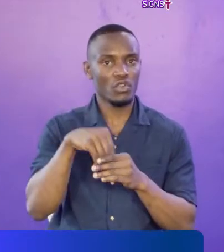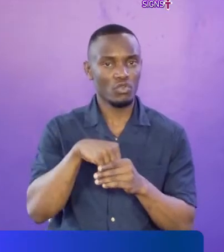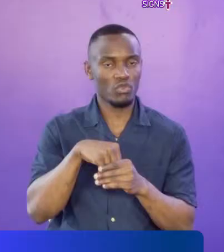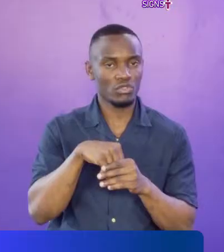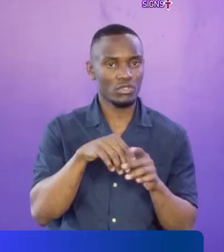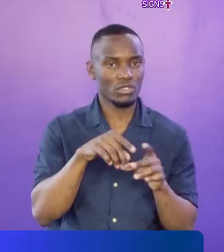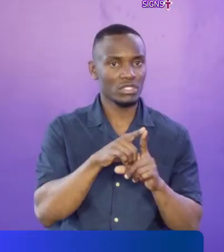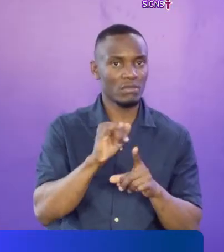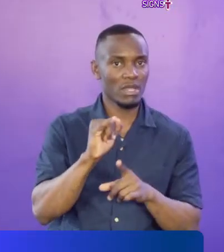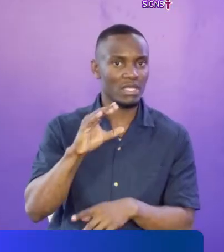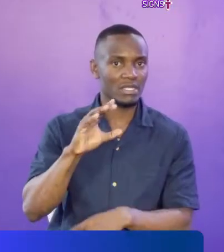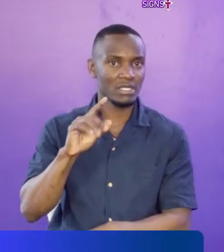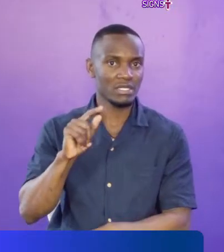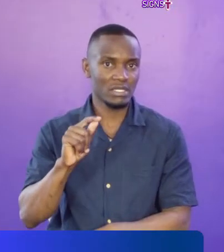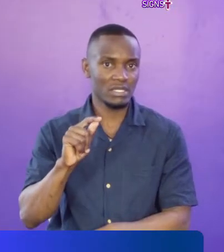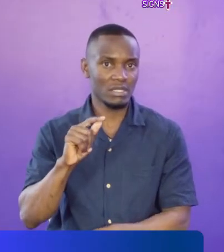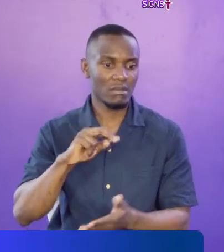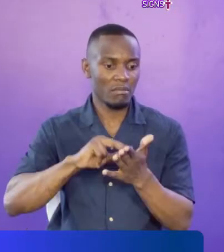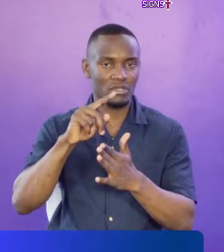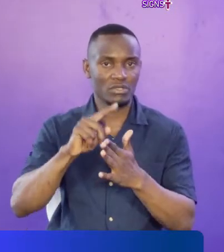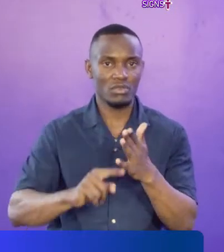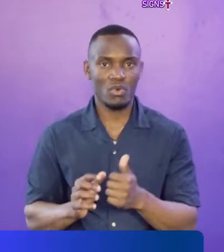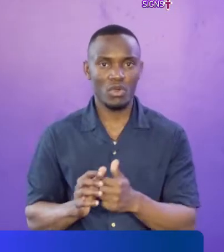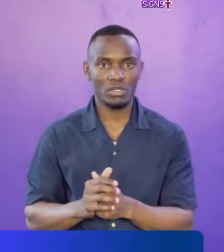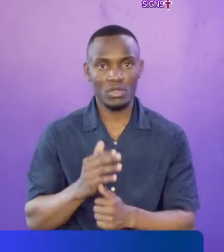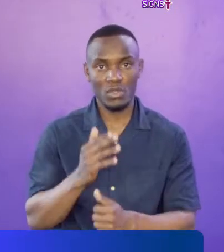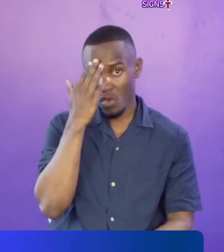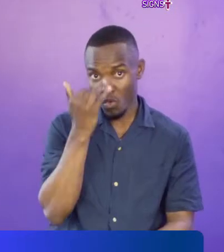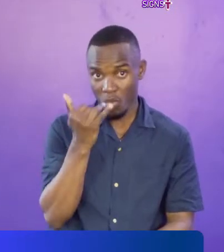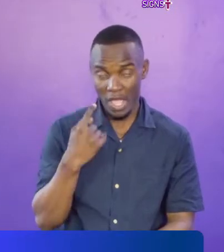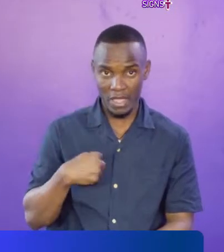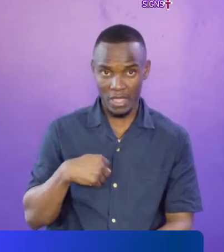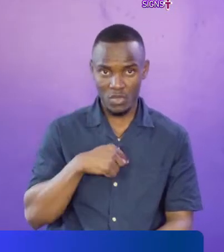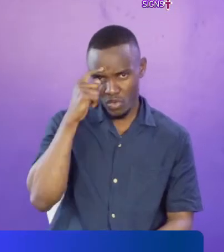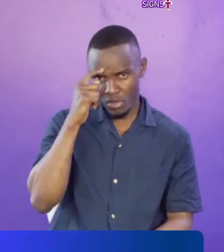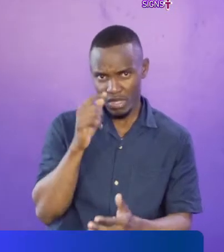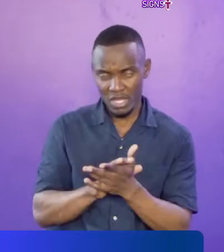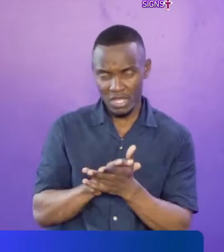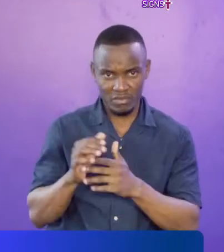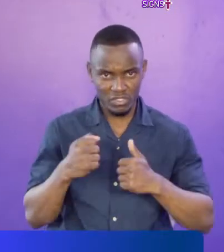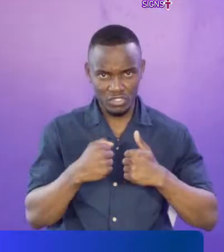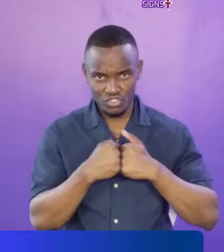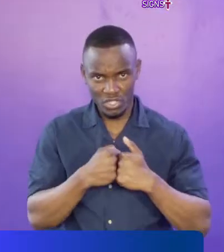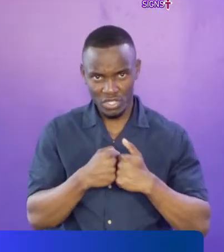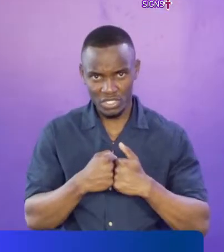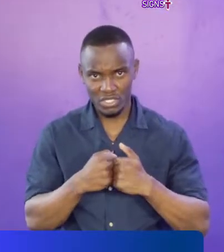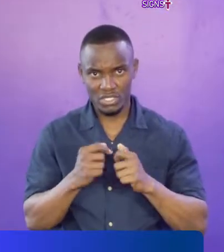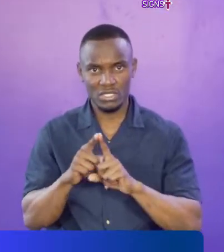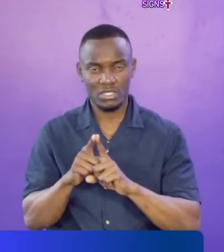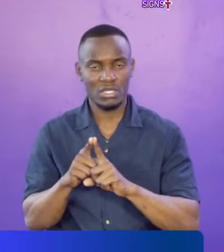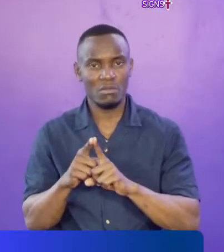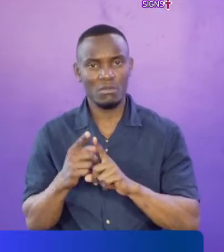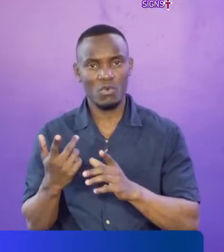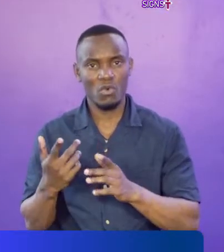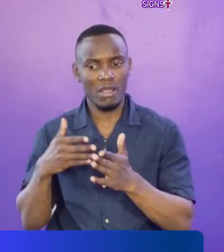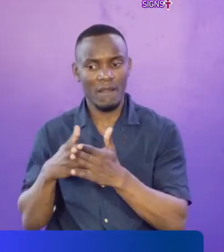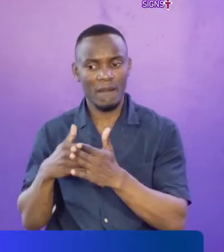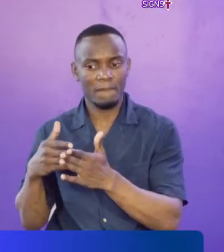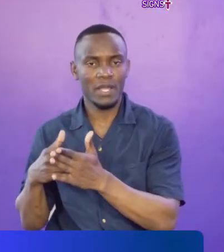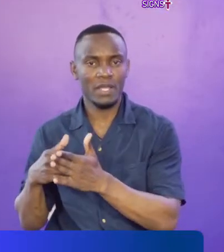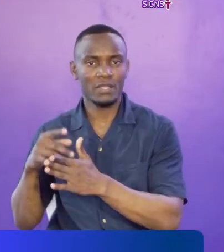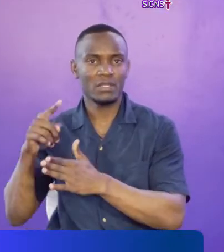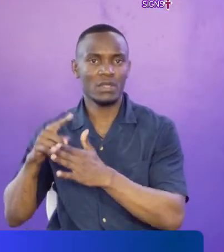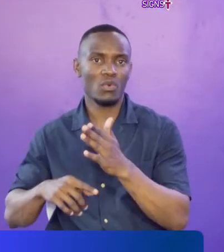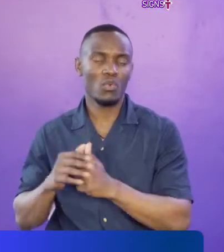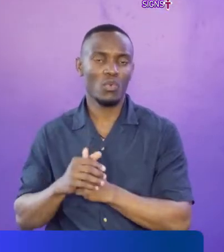we believe challenges or barriers to it are usually external, not one person's inability,